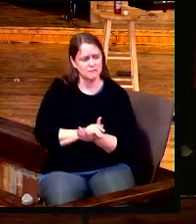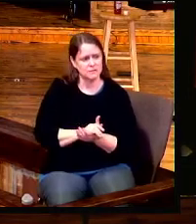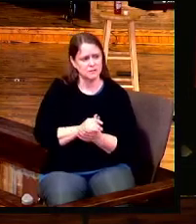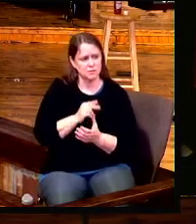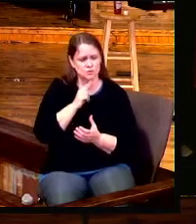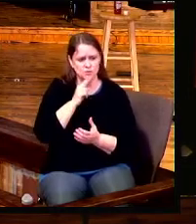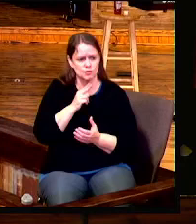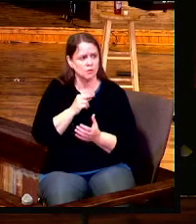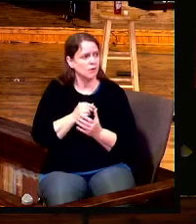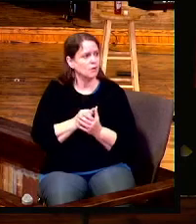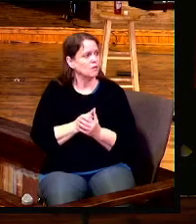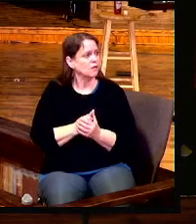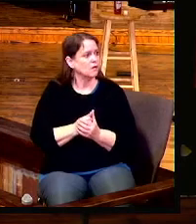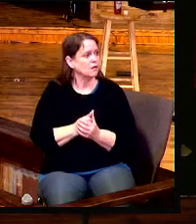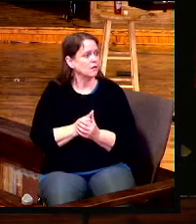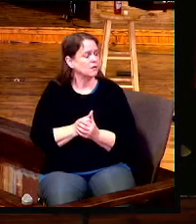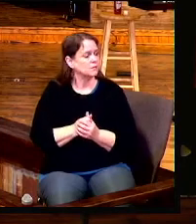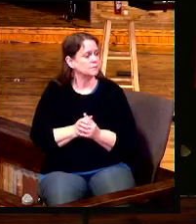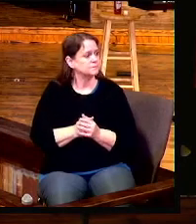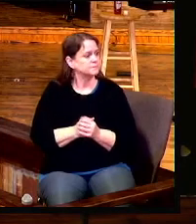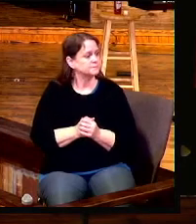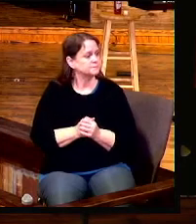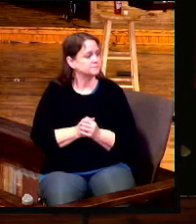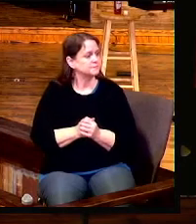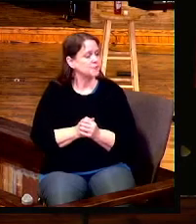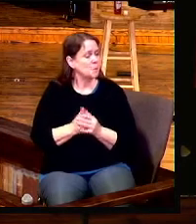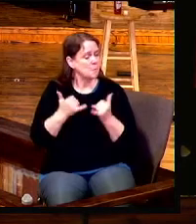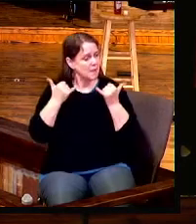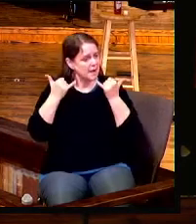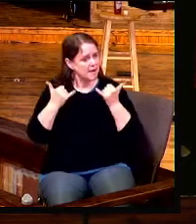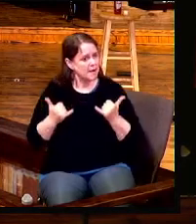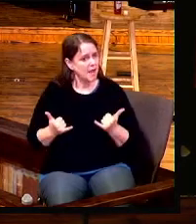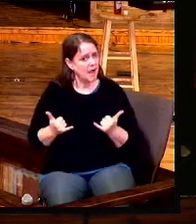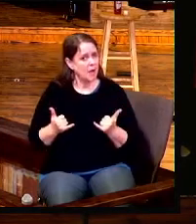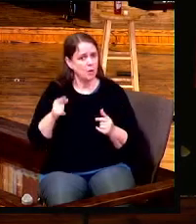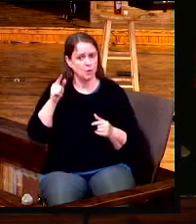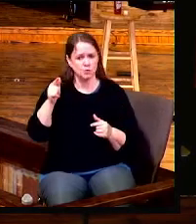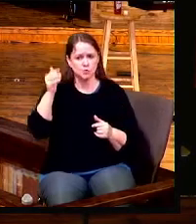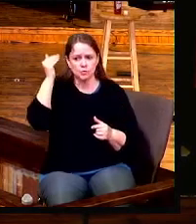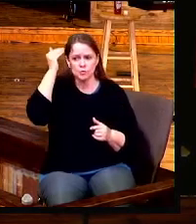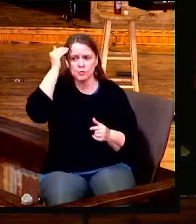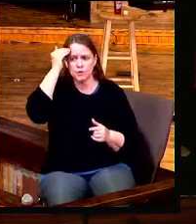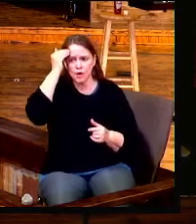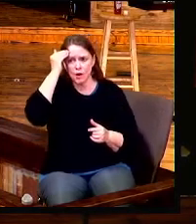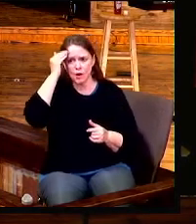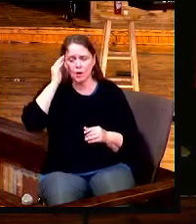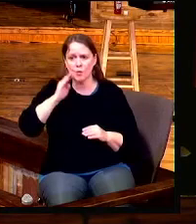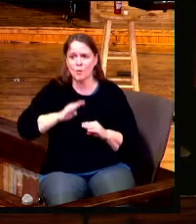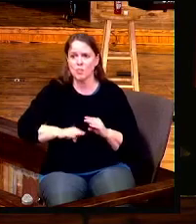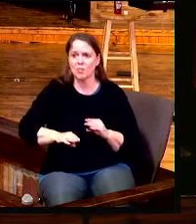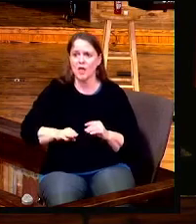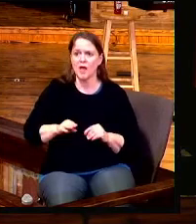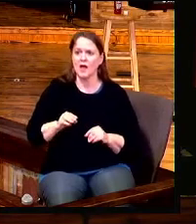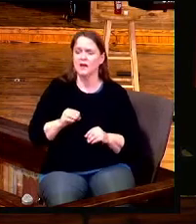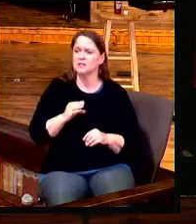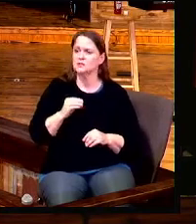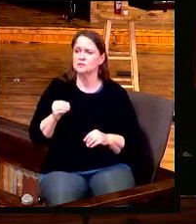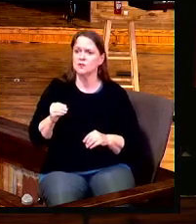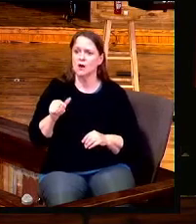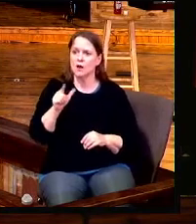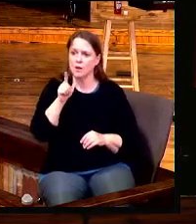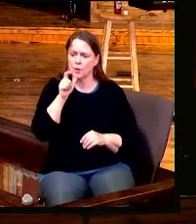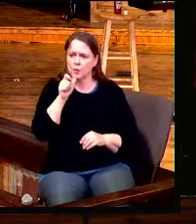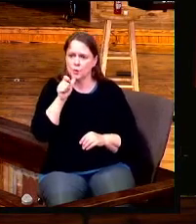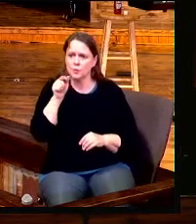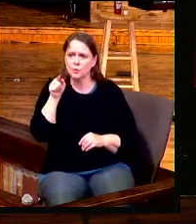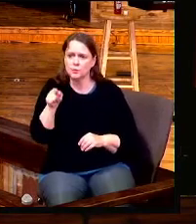true maybe for years or decades, but now you've come to realize that that is not who you are in Christ and it is no longer true, but you